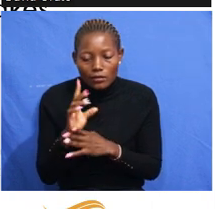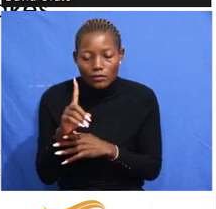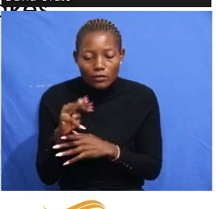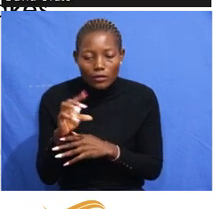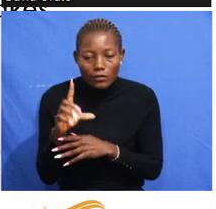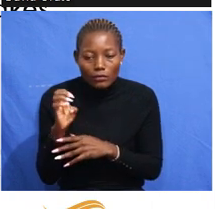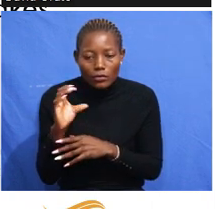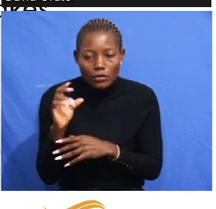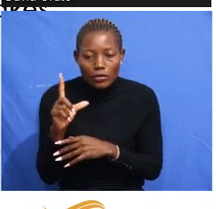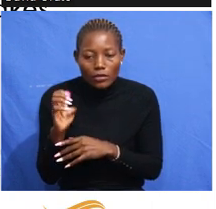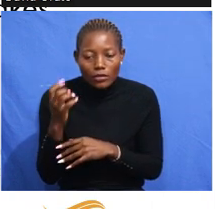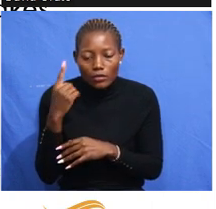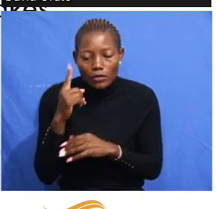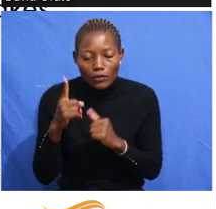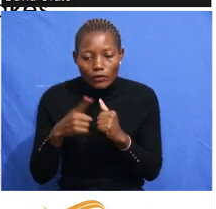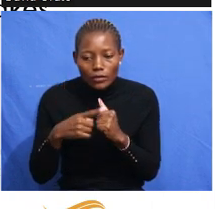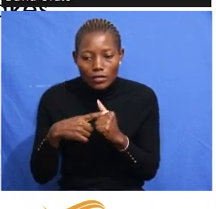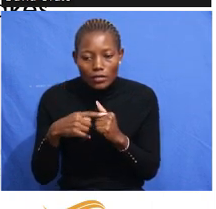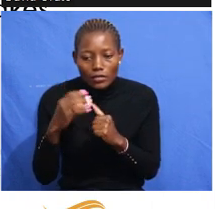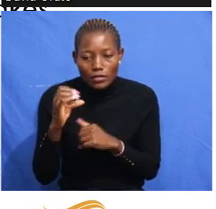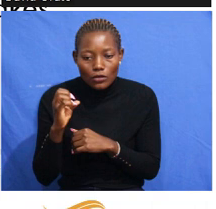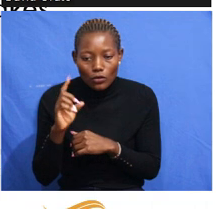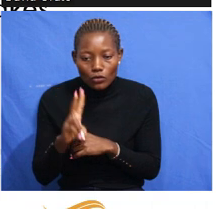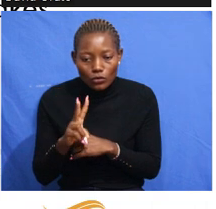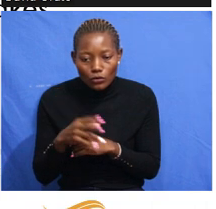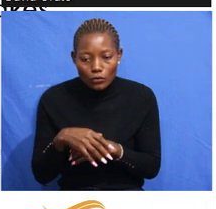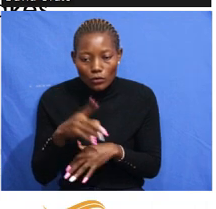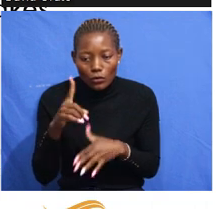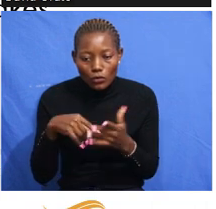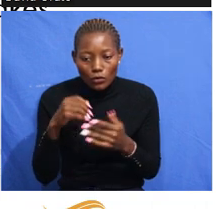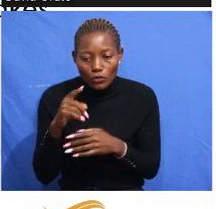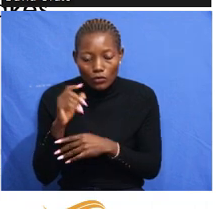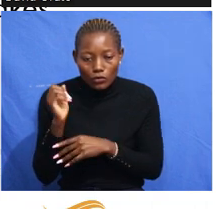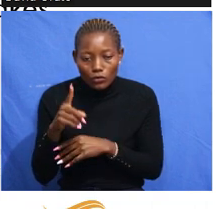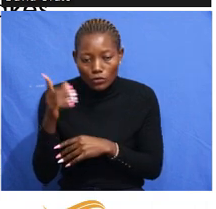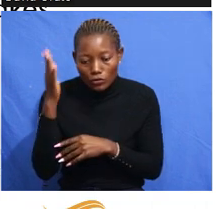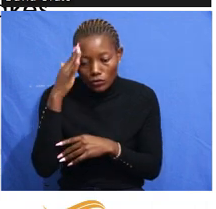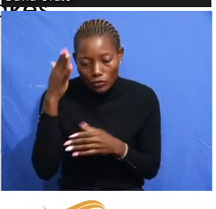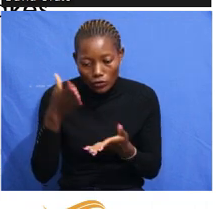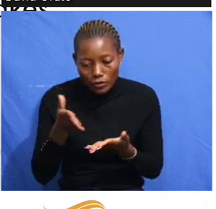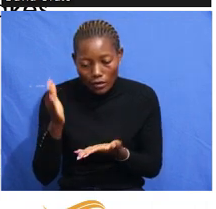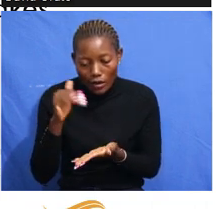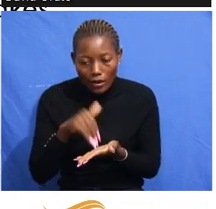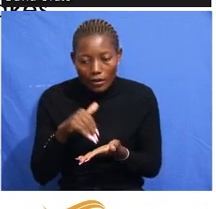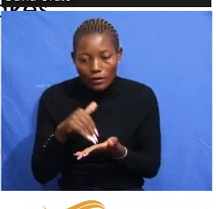a 6-carbon sugar. What you need to note here again,